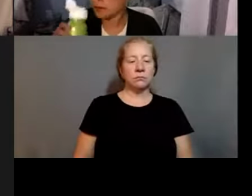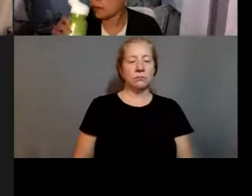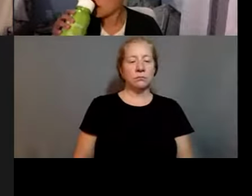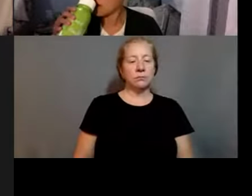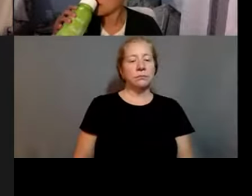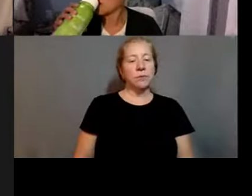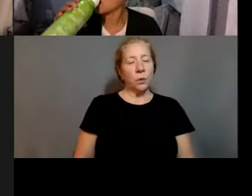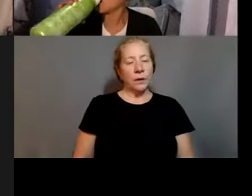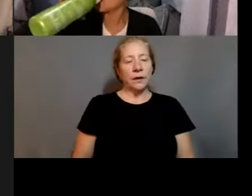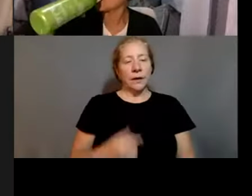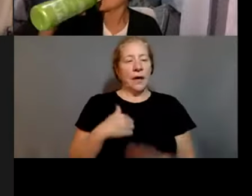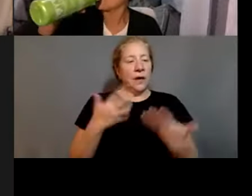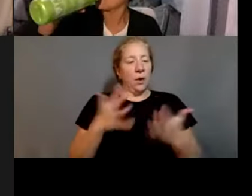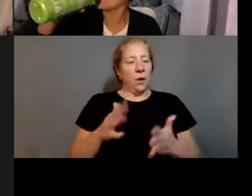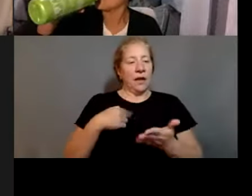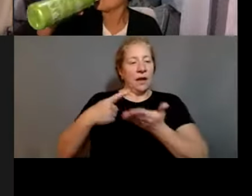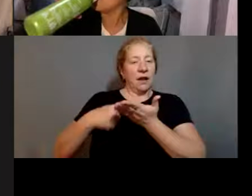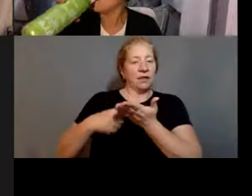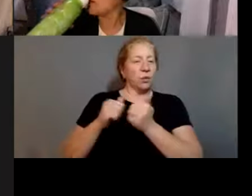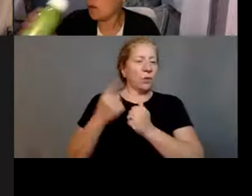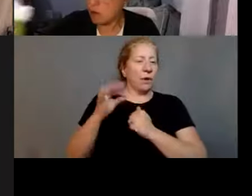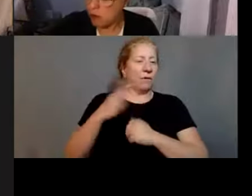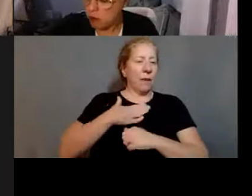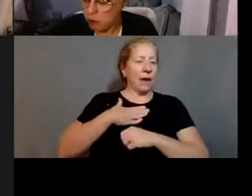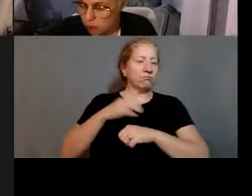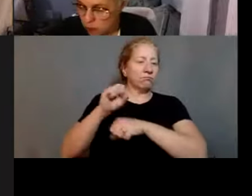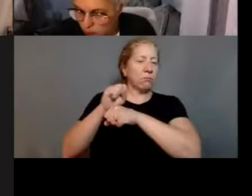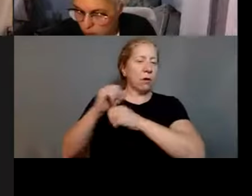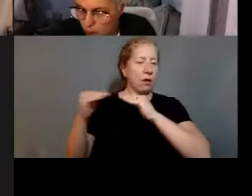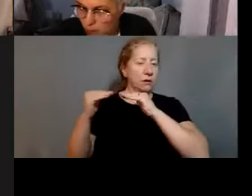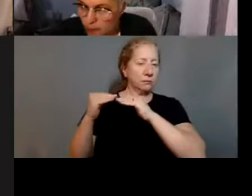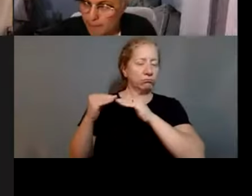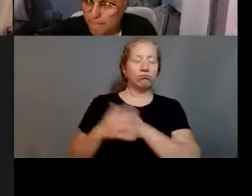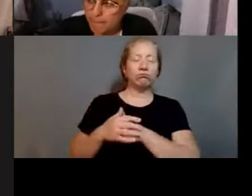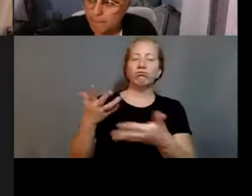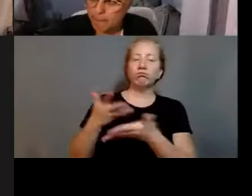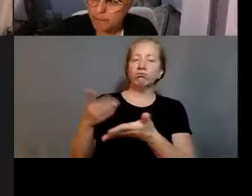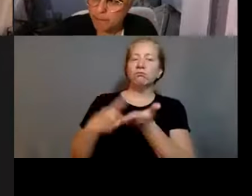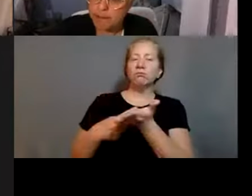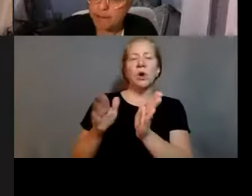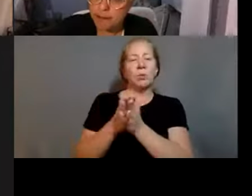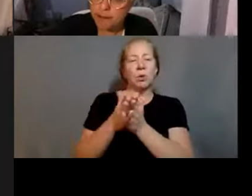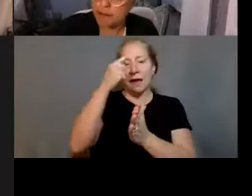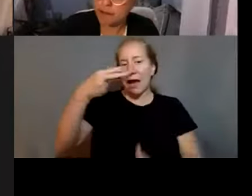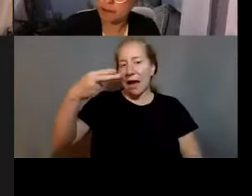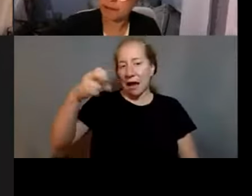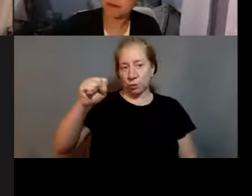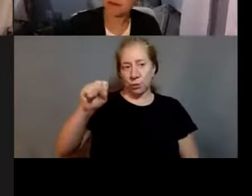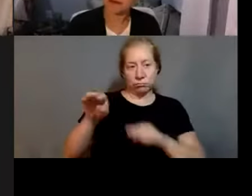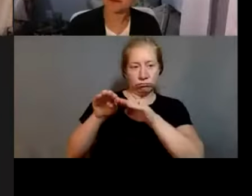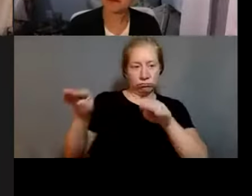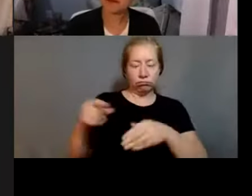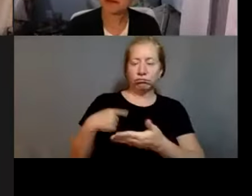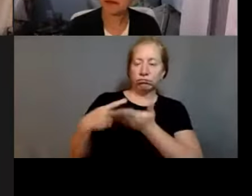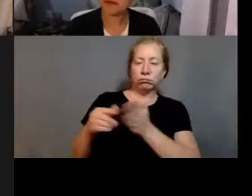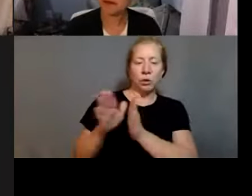So I had a conversation with a colleague, and we were talking about books. This is a high school colleague, and that's